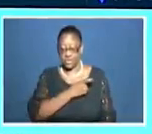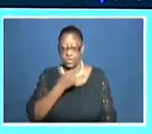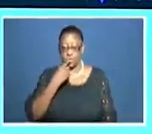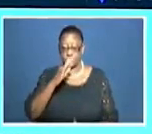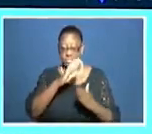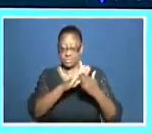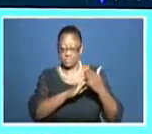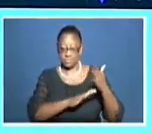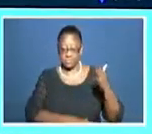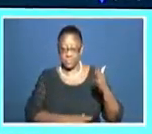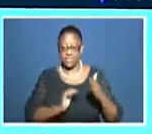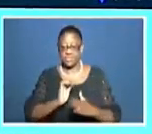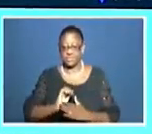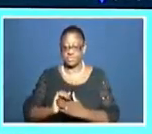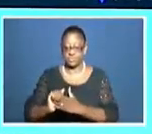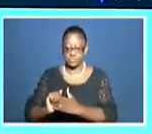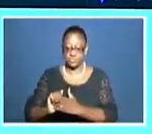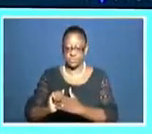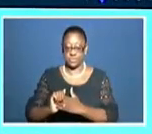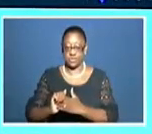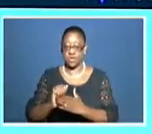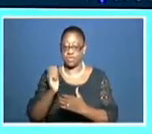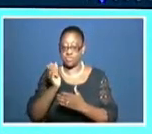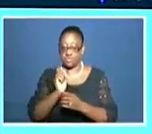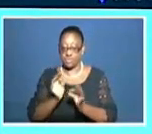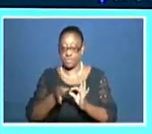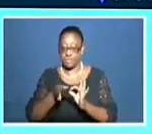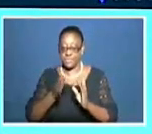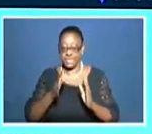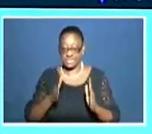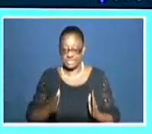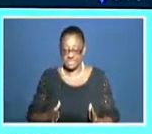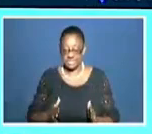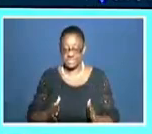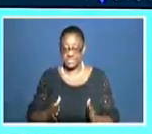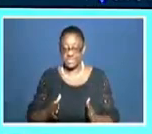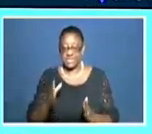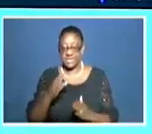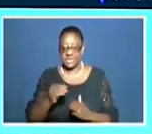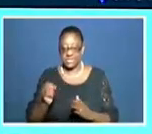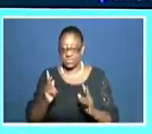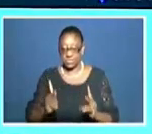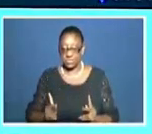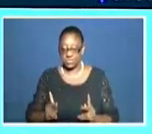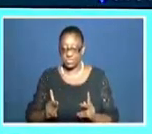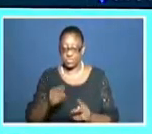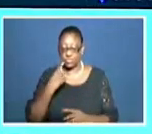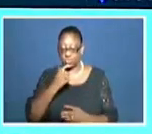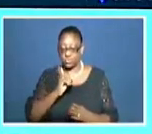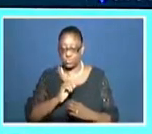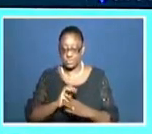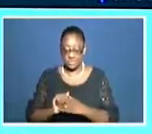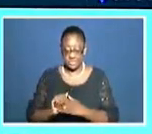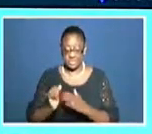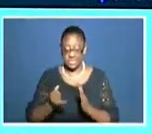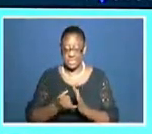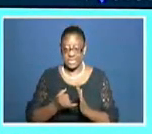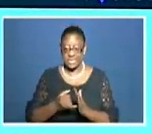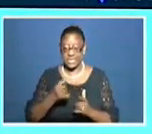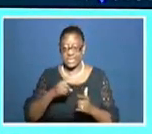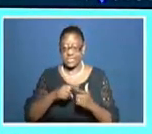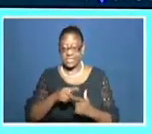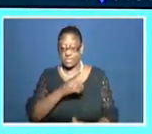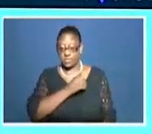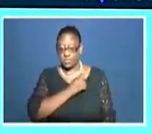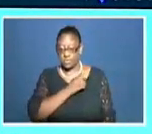as a director of Elite Maintenance, the company at the center of Gibson's legal woes. Demeritte, who was formally